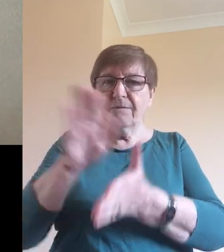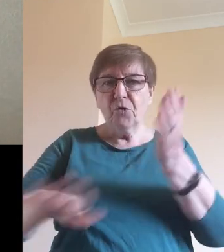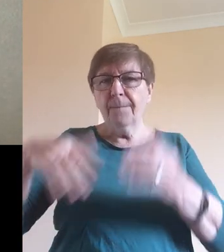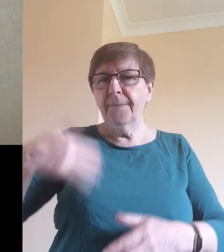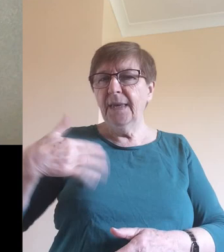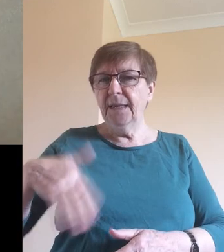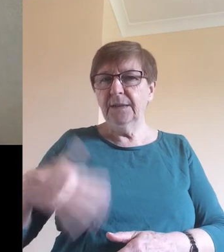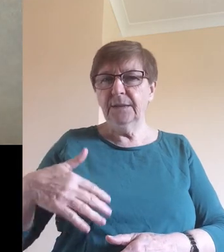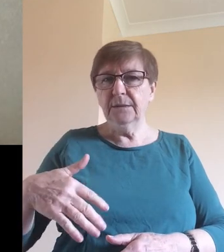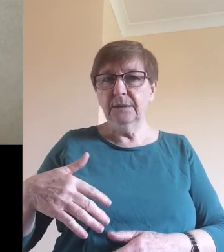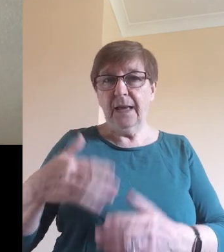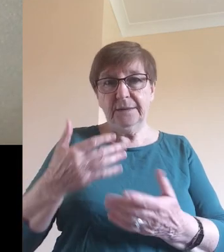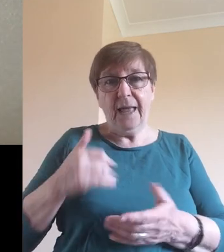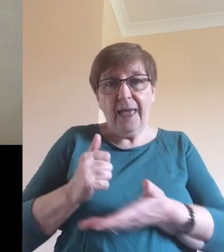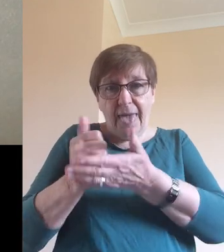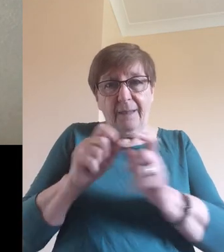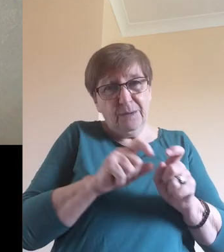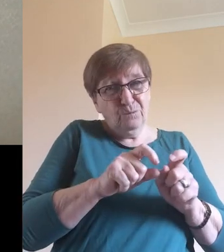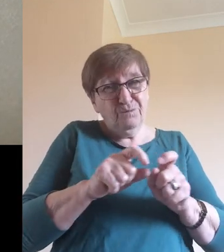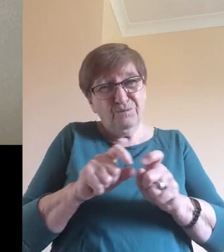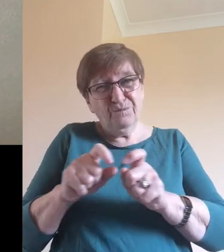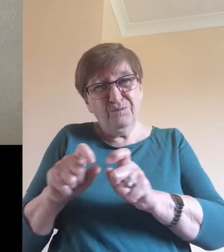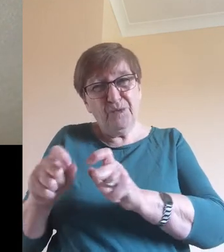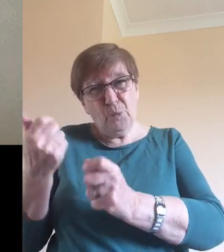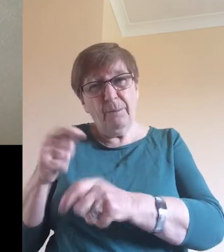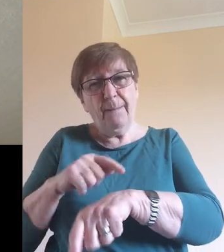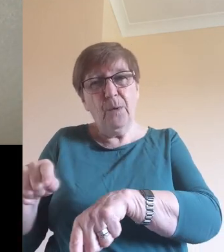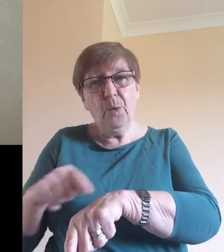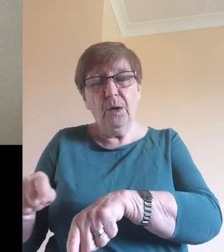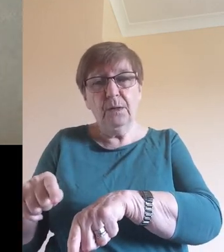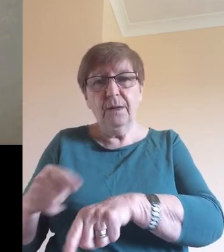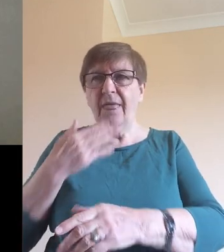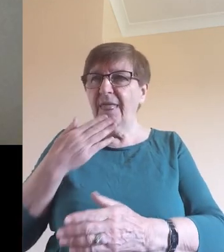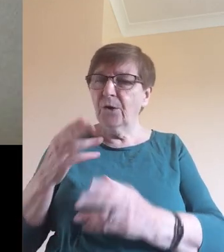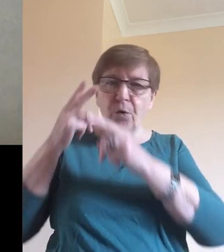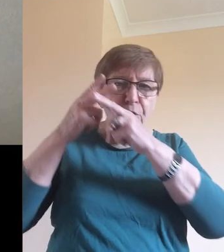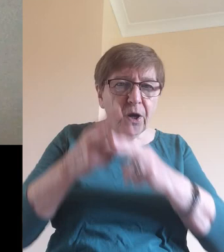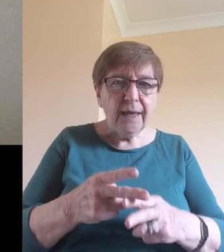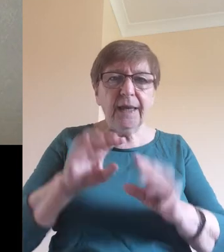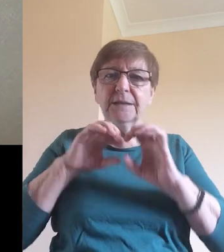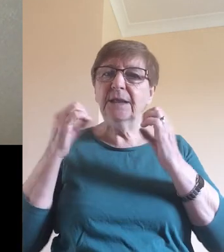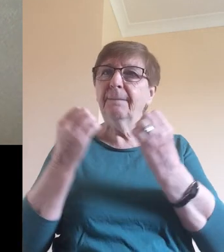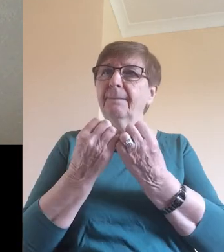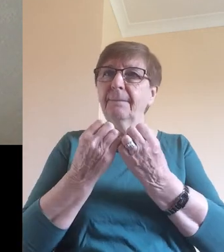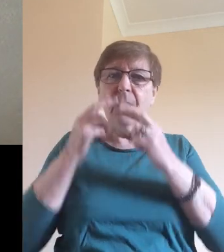and extending her life. And thank you too for the care team who are looking after